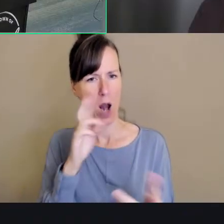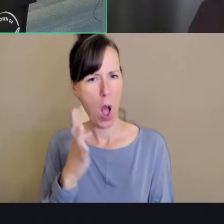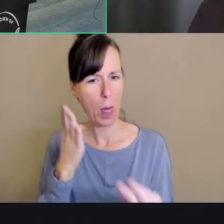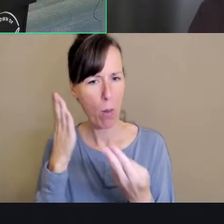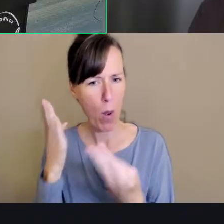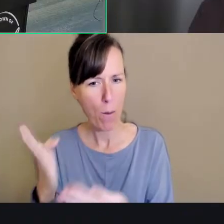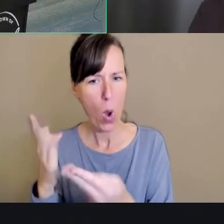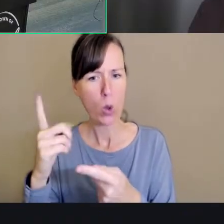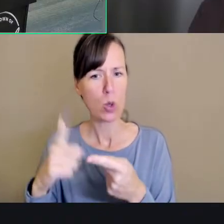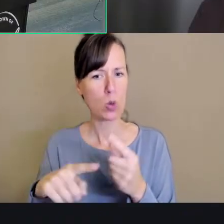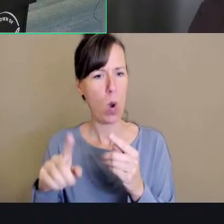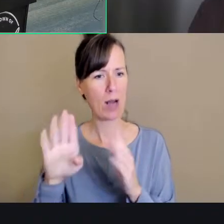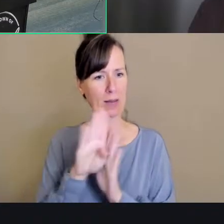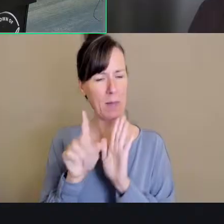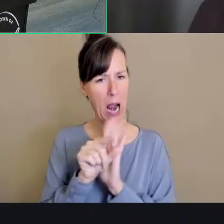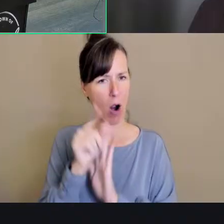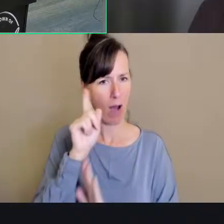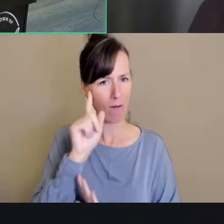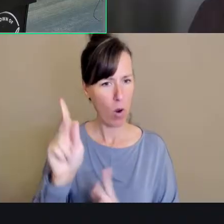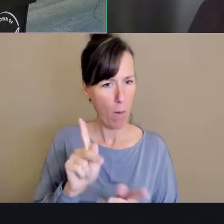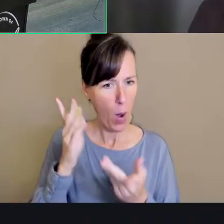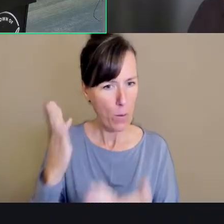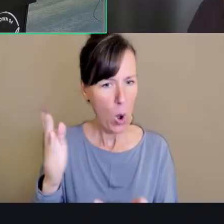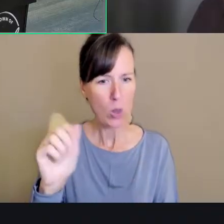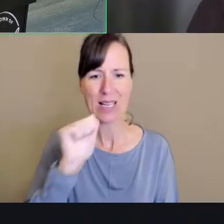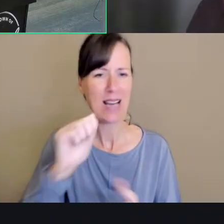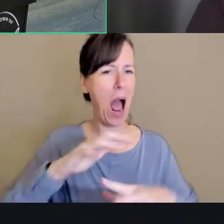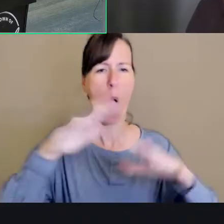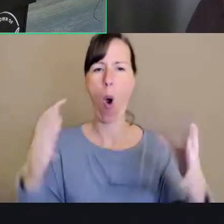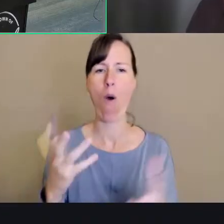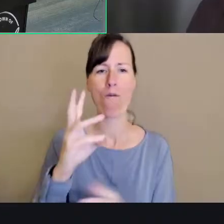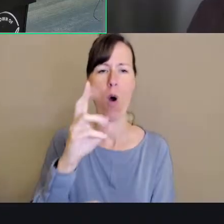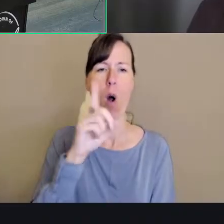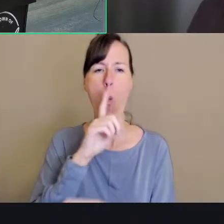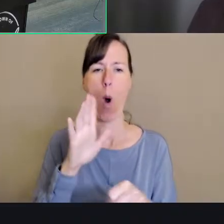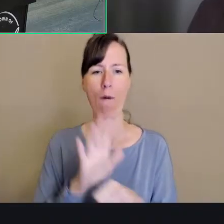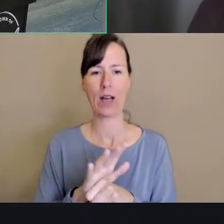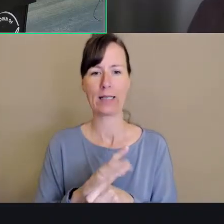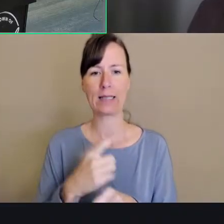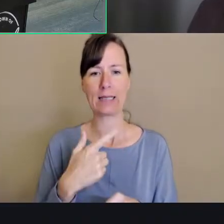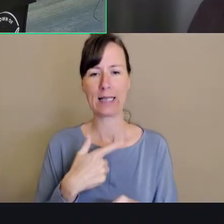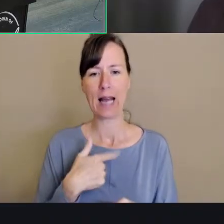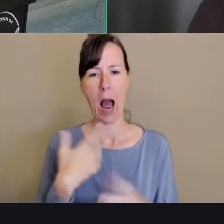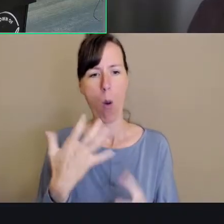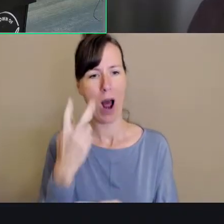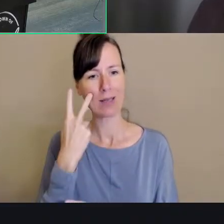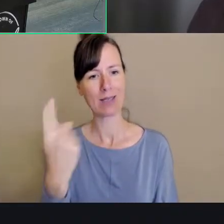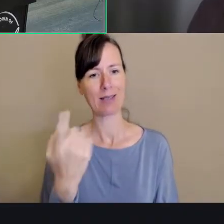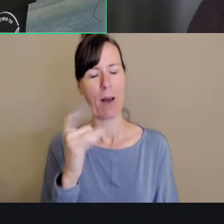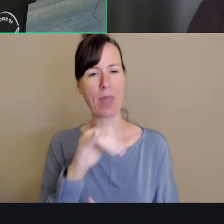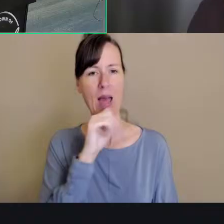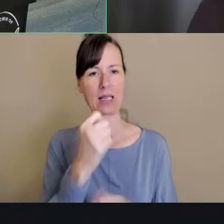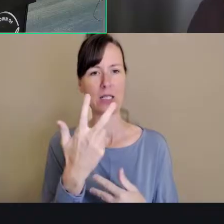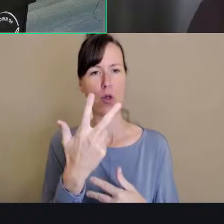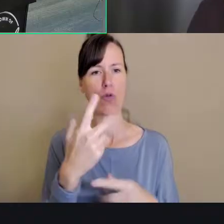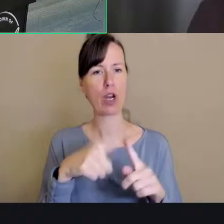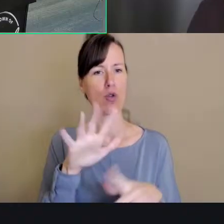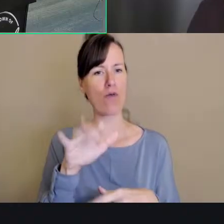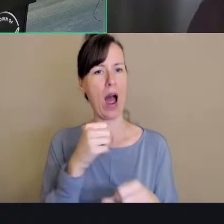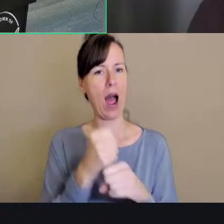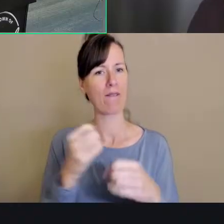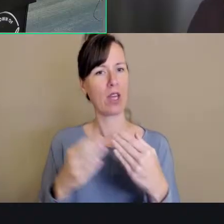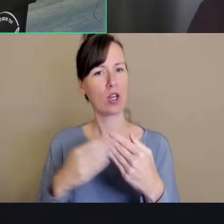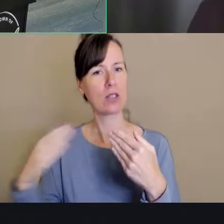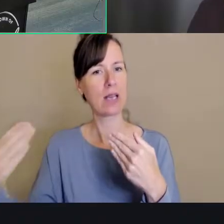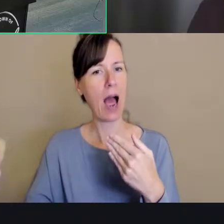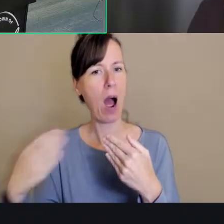warranty. For something like that, I want to see something that is at least 3 to 5 years out, because it's just not reasonable